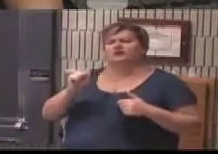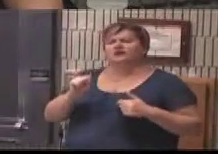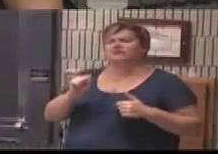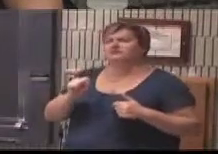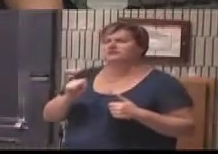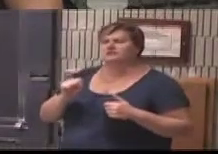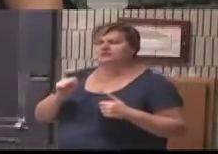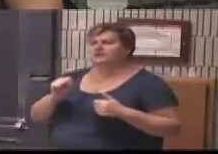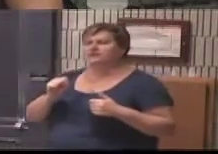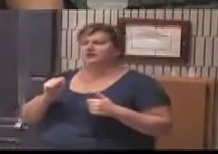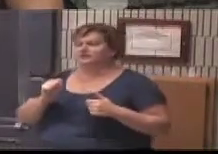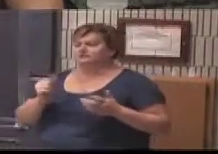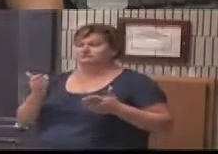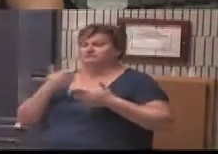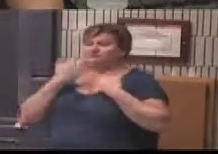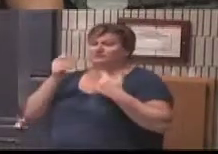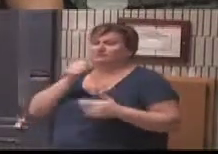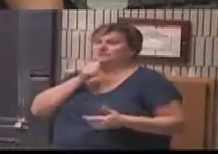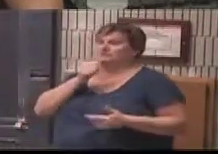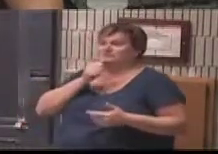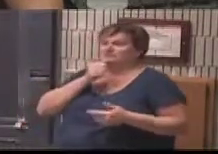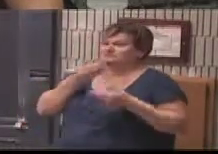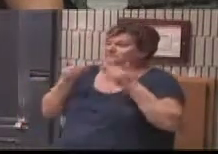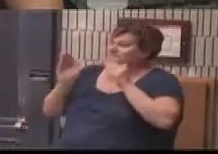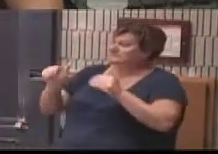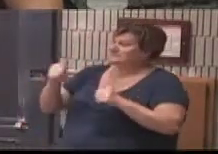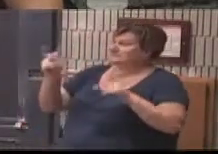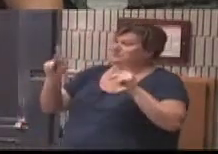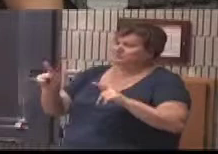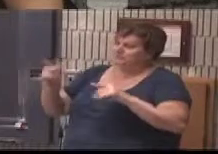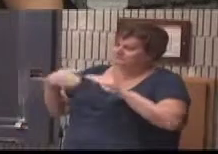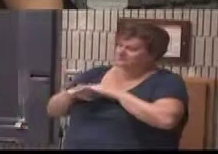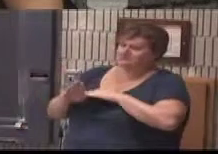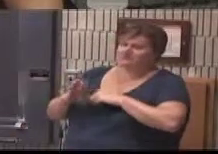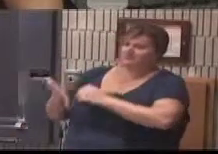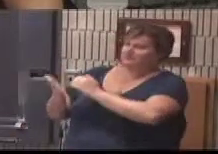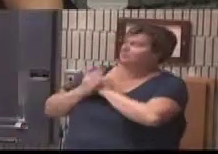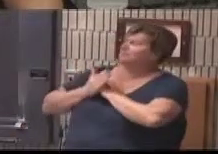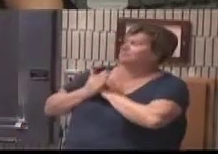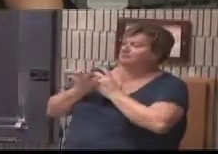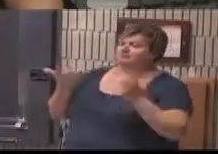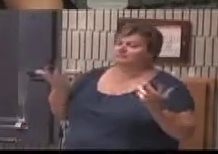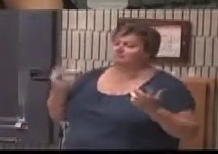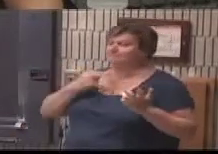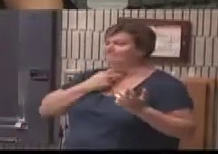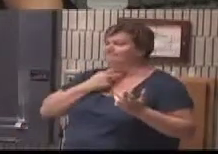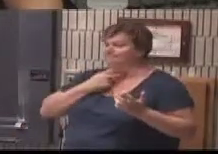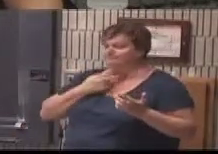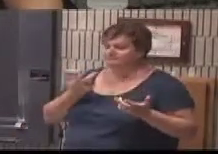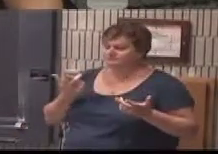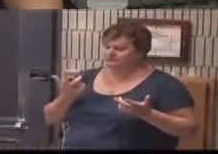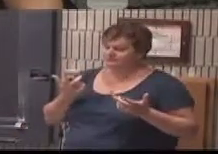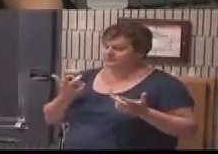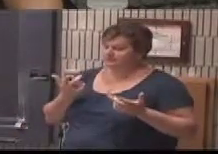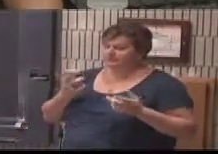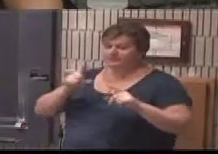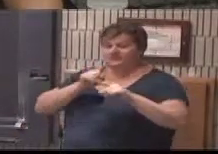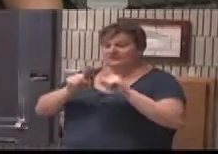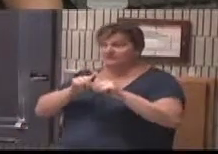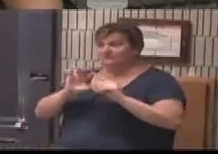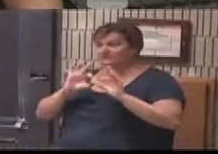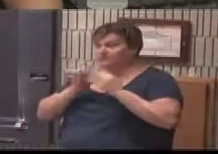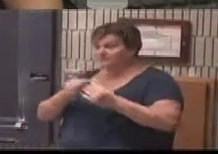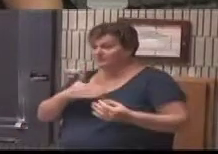just give away their privacy and let anyone and anyone in to help take care of them. So many times it's a coverage of shift of different